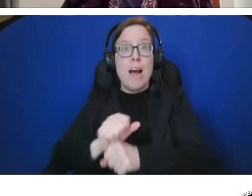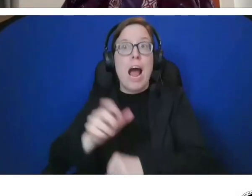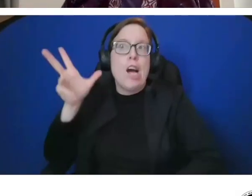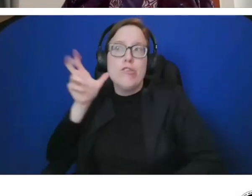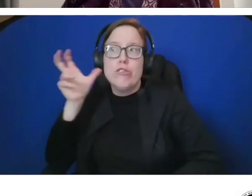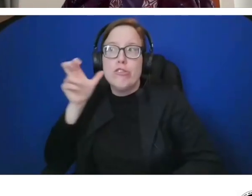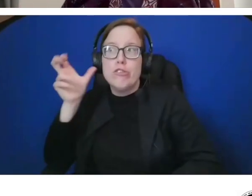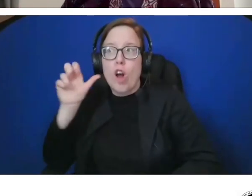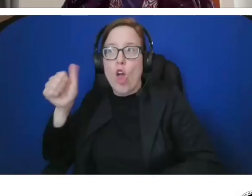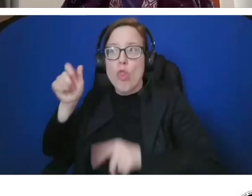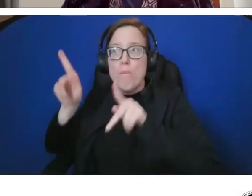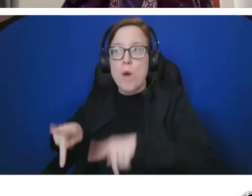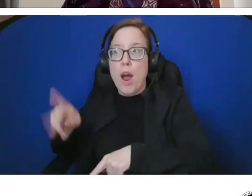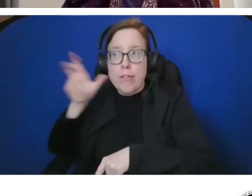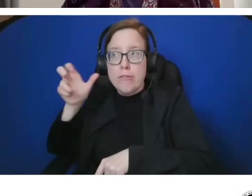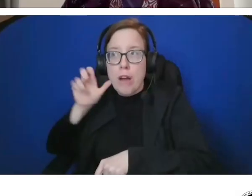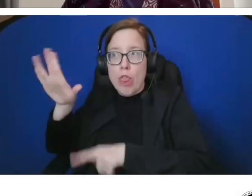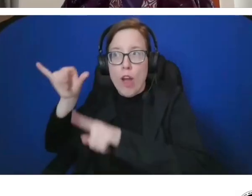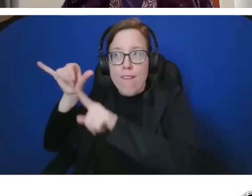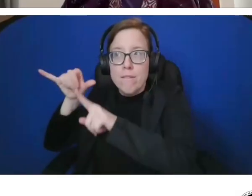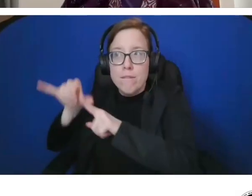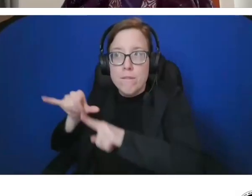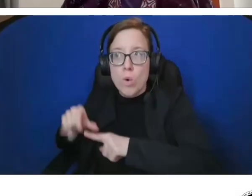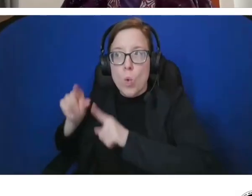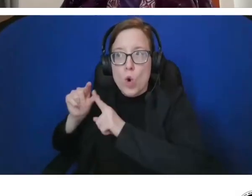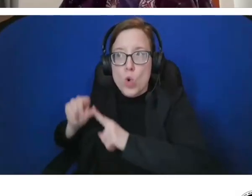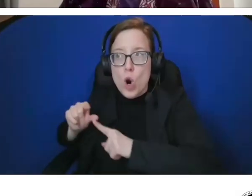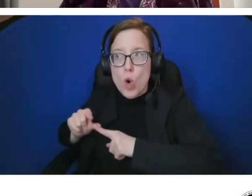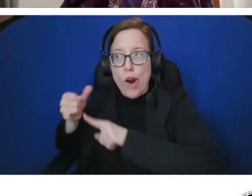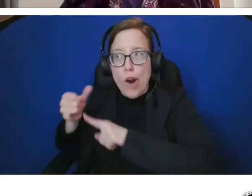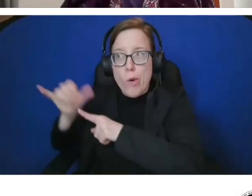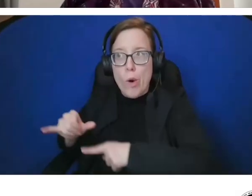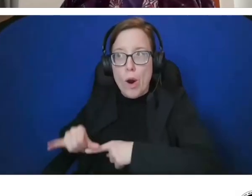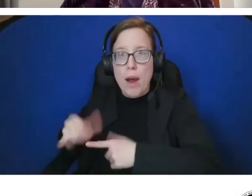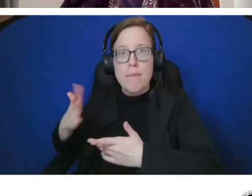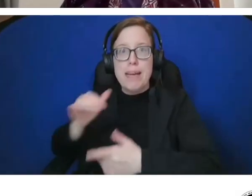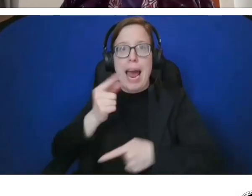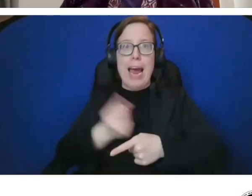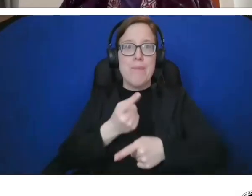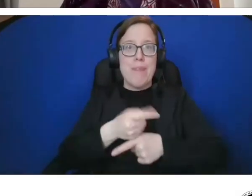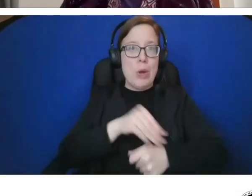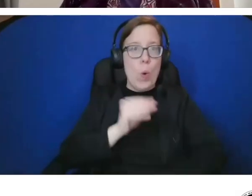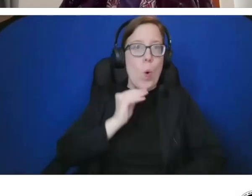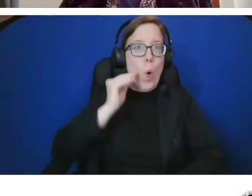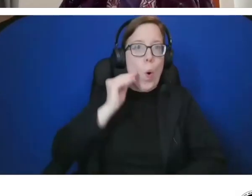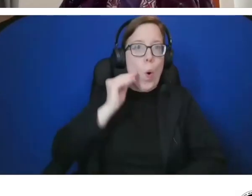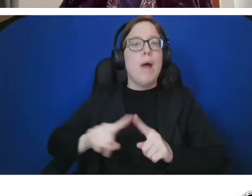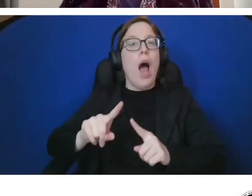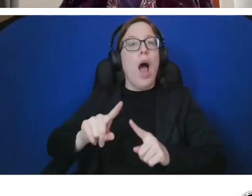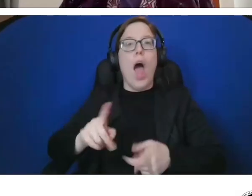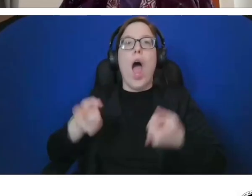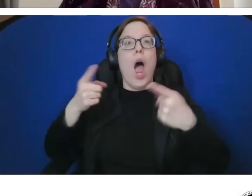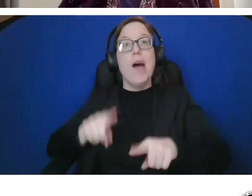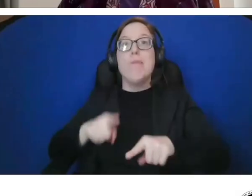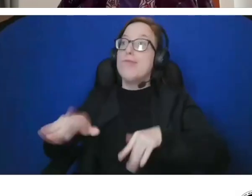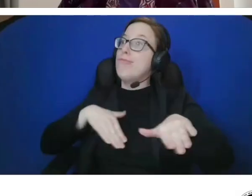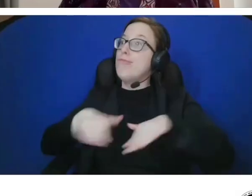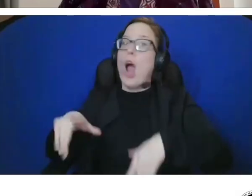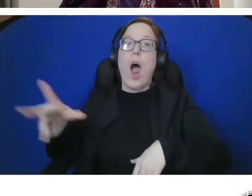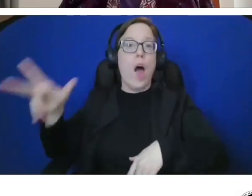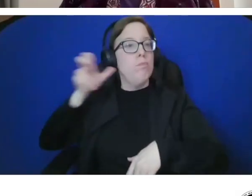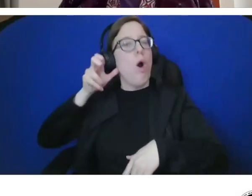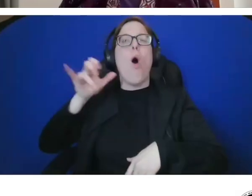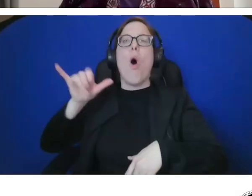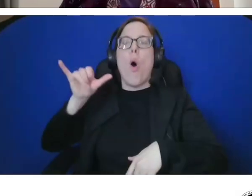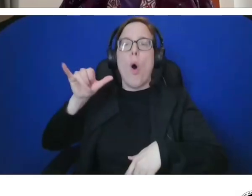to listen in on other people and pick up their vocabulary that might not be acceptable in your home, but you picked